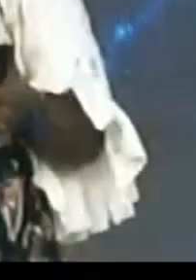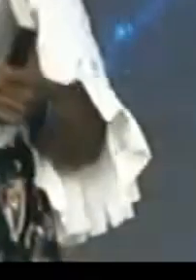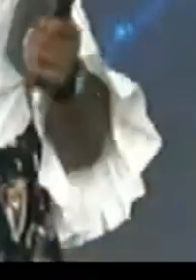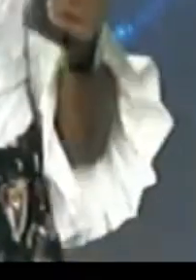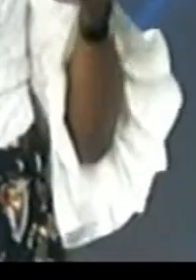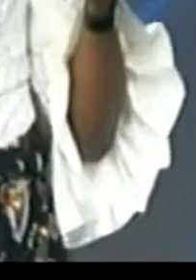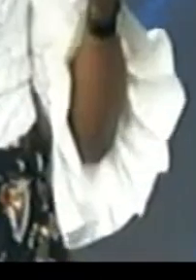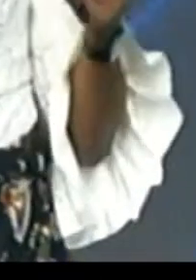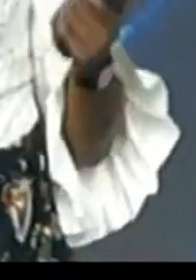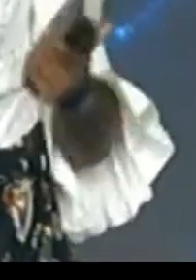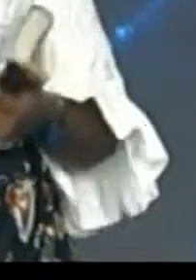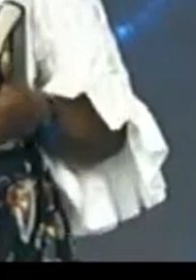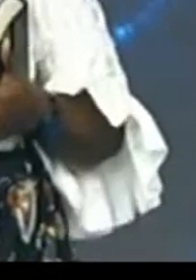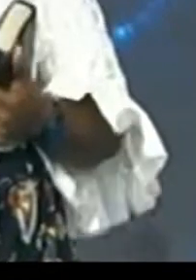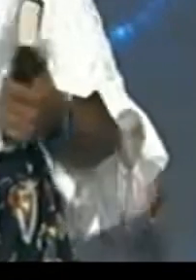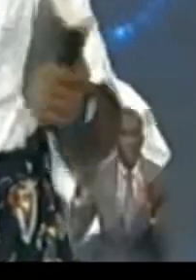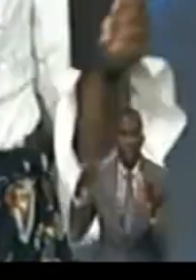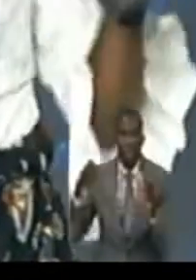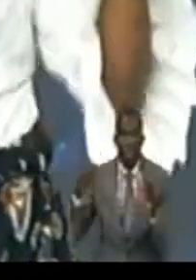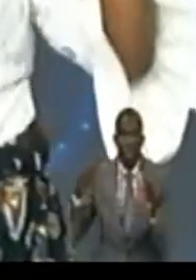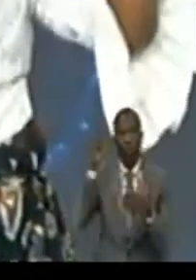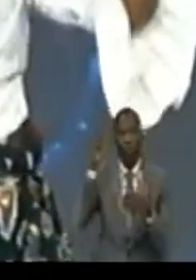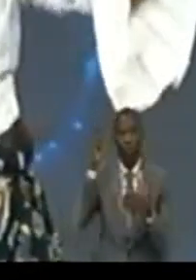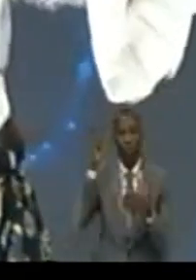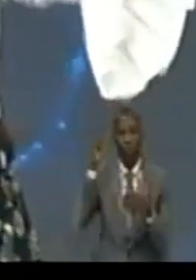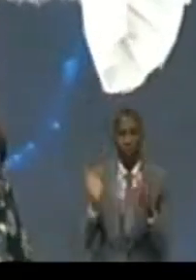Children of God round the globe,